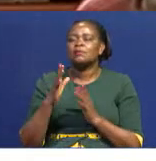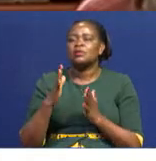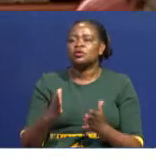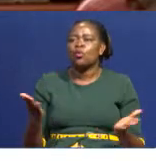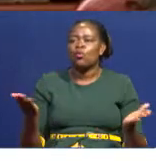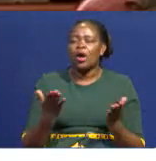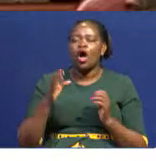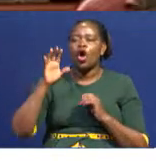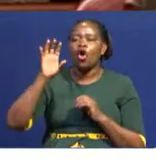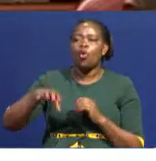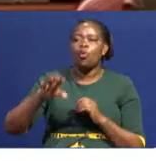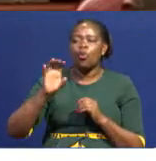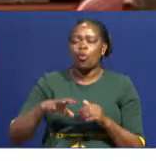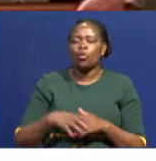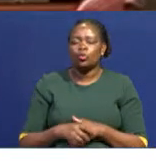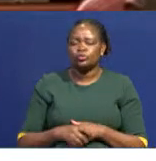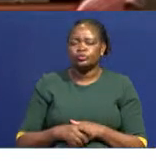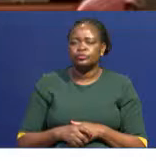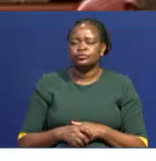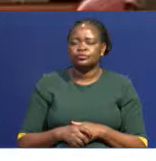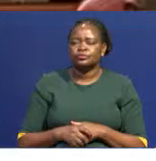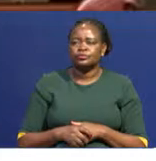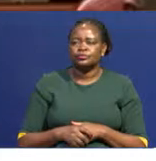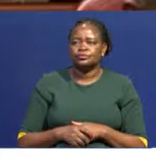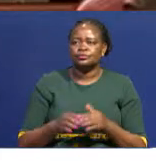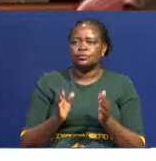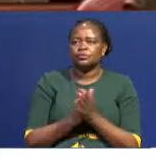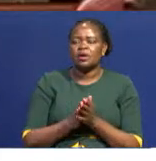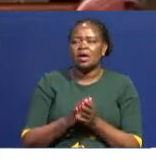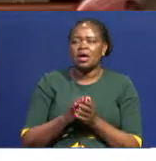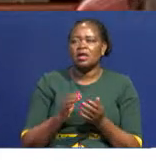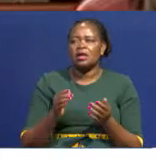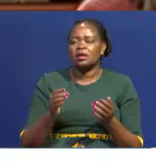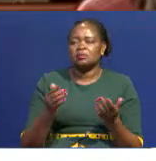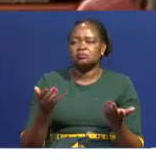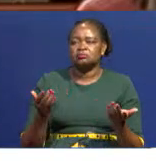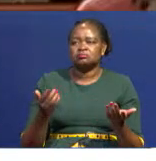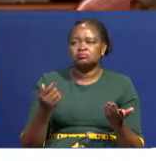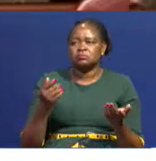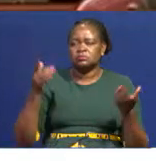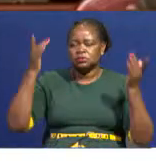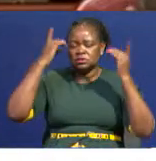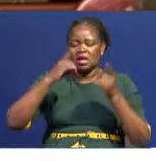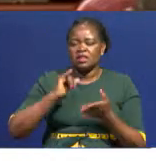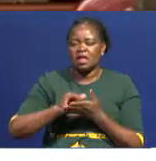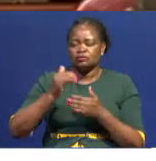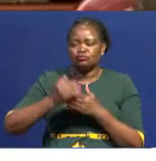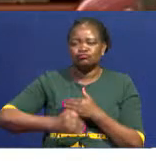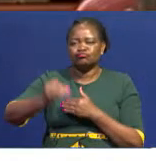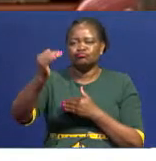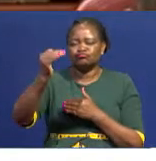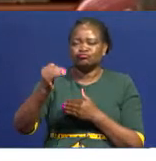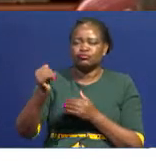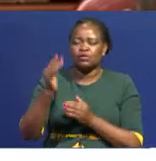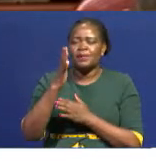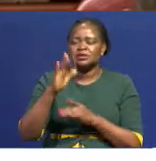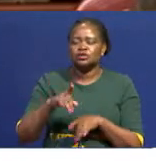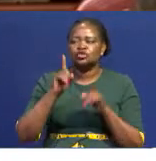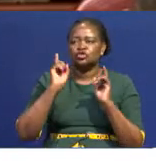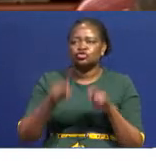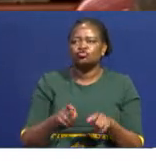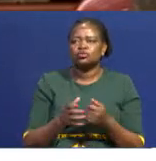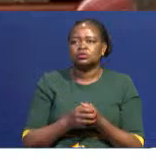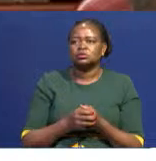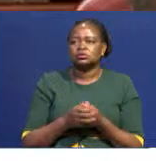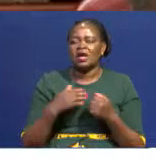Goma, Democratic Republic of Congo, and three, resolves that henceforth Consuls Generals should